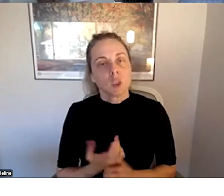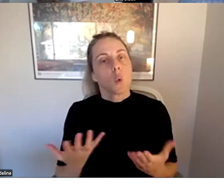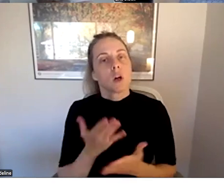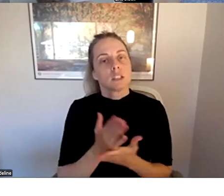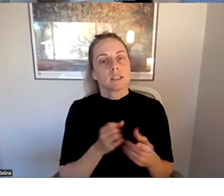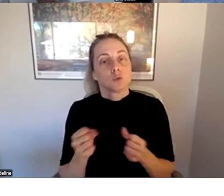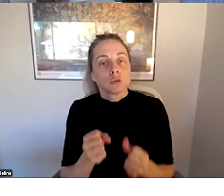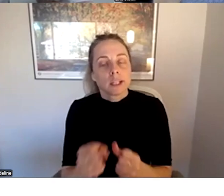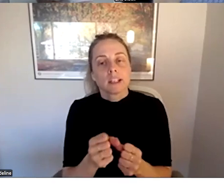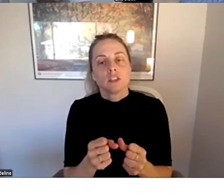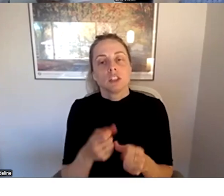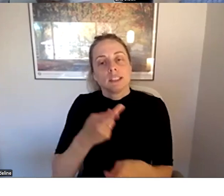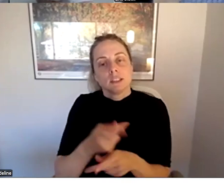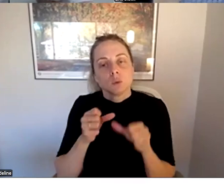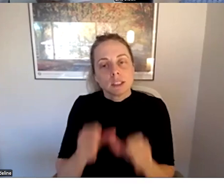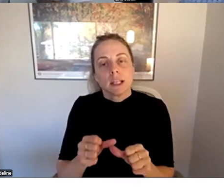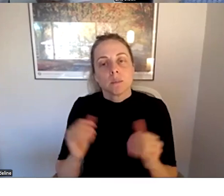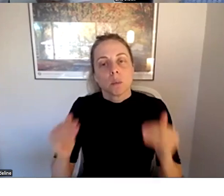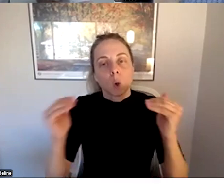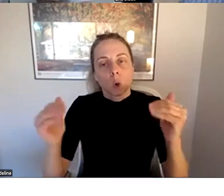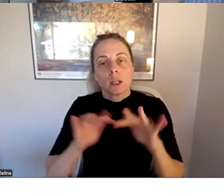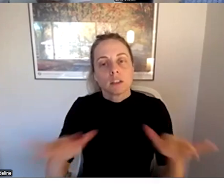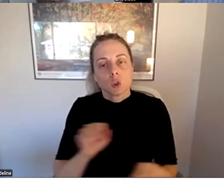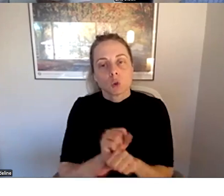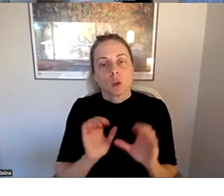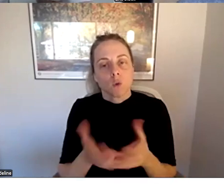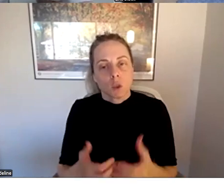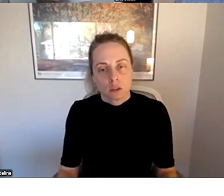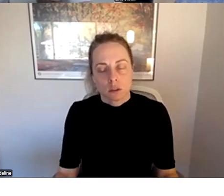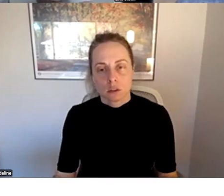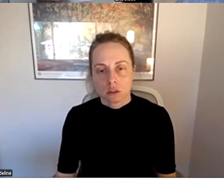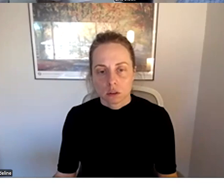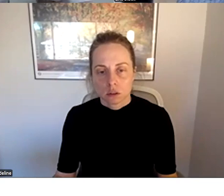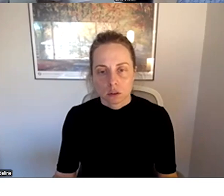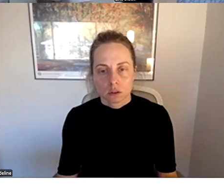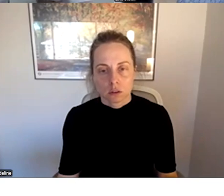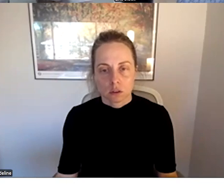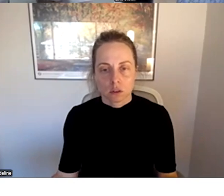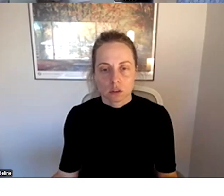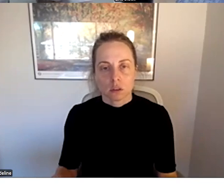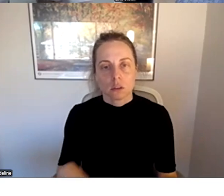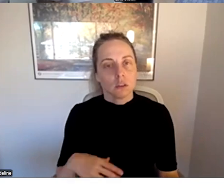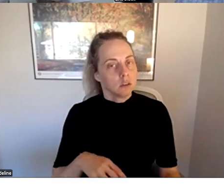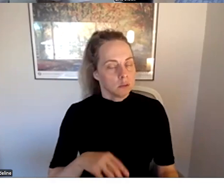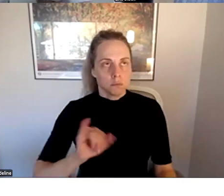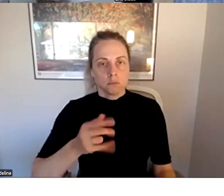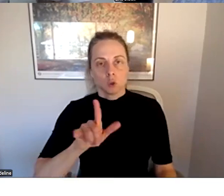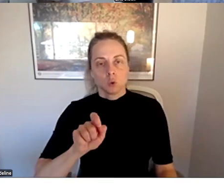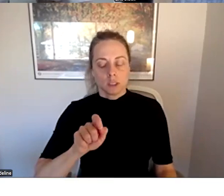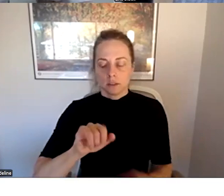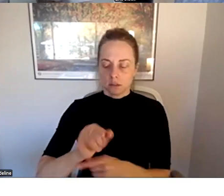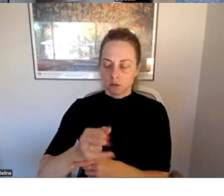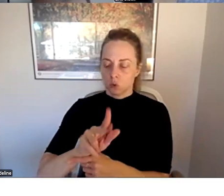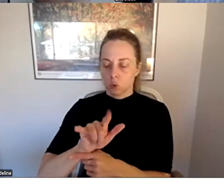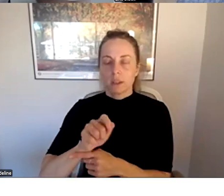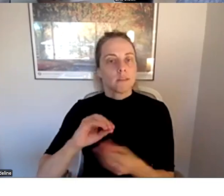promoting a diverse workforce? So I would say, number one, asking for feedback. Have the courage